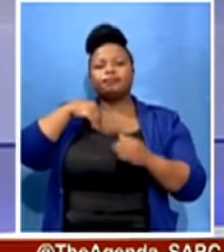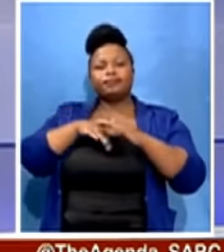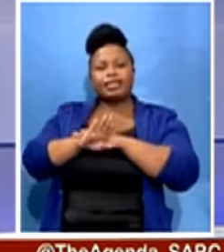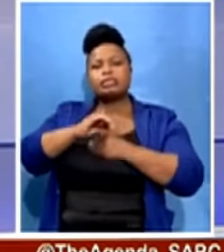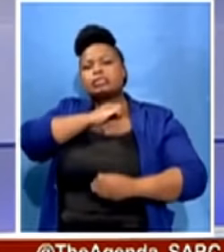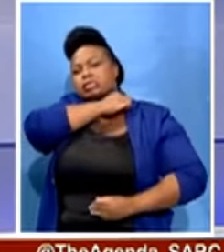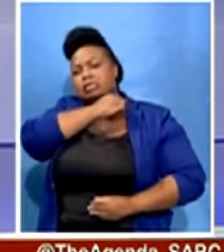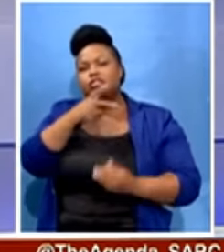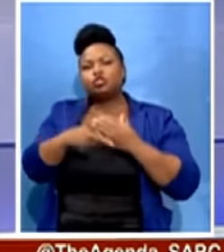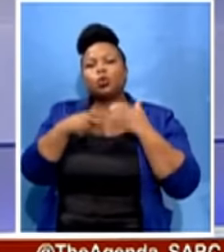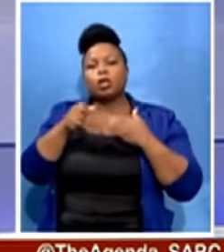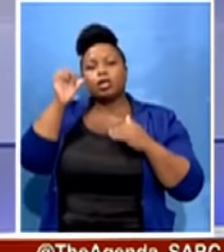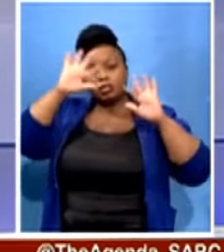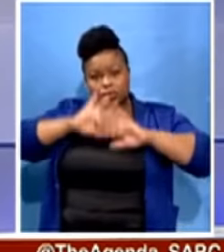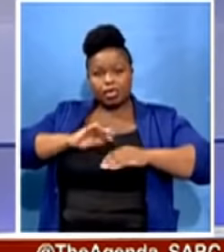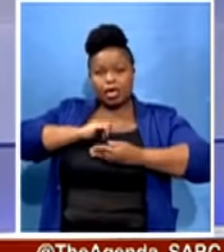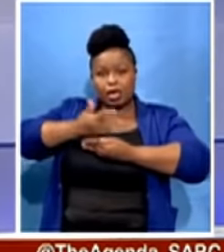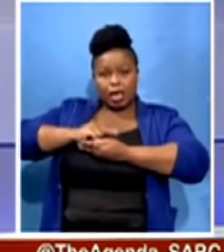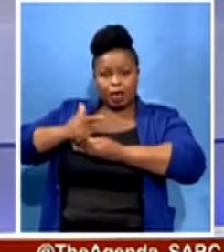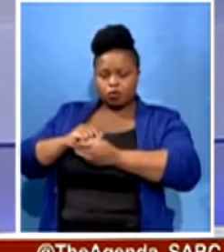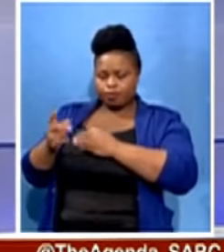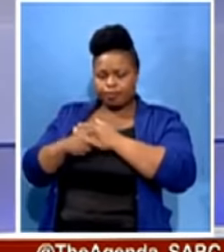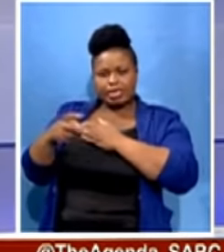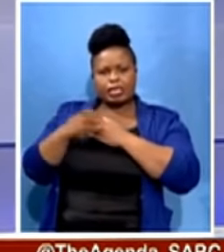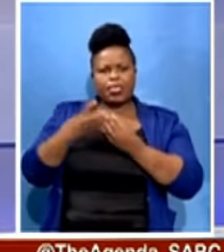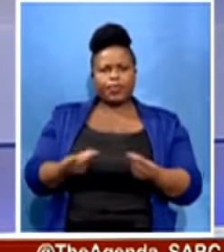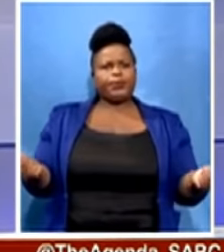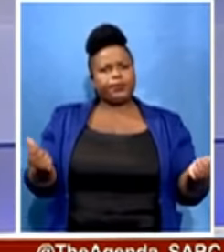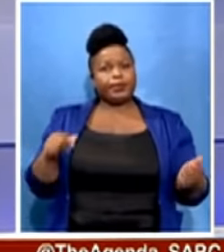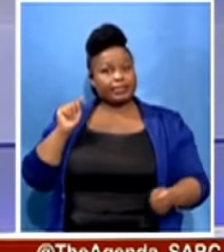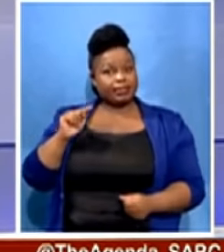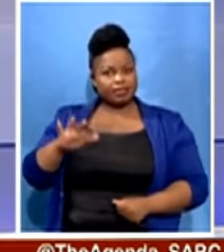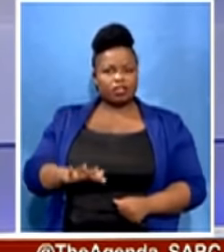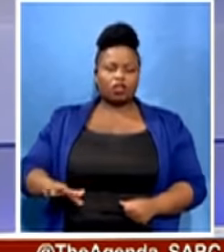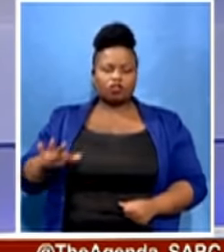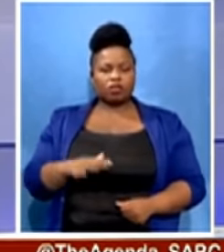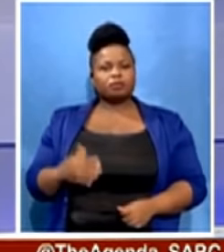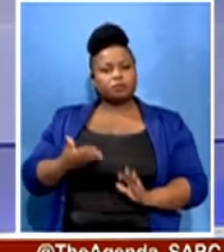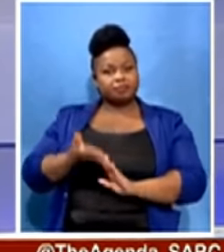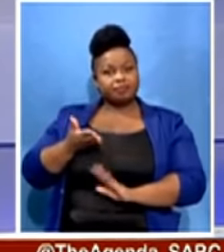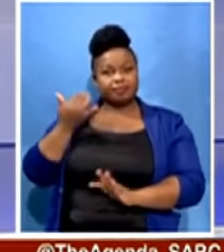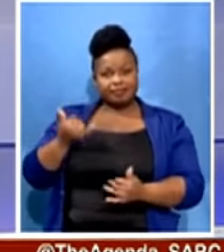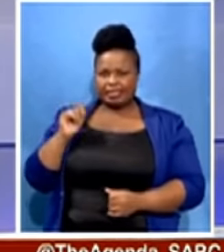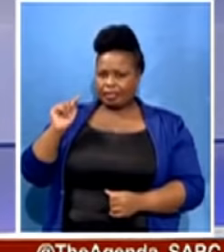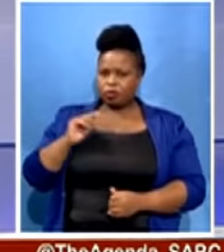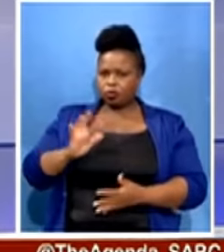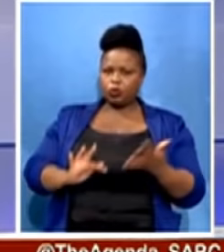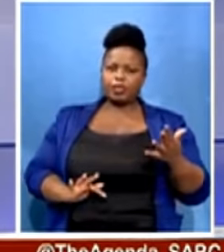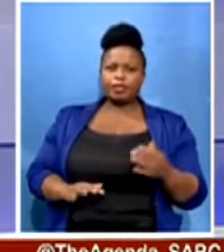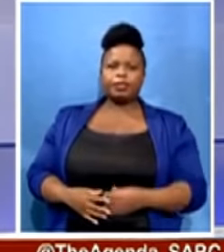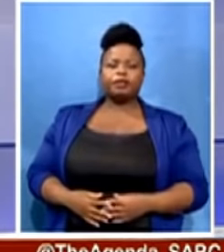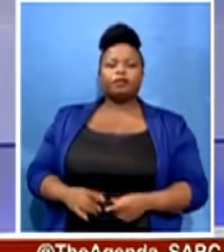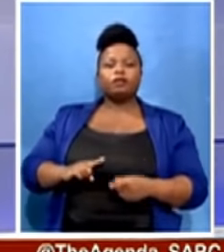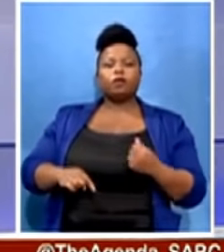are reported missing from the premises. I want to get the very latest now to this developing story from the Secretary of the Commission, Professor